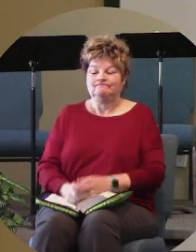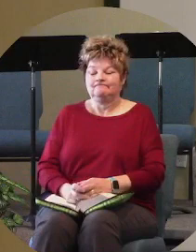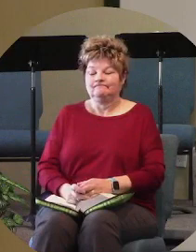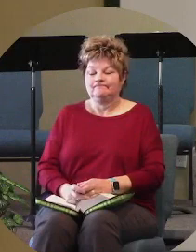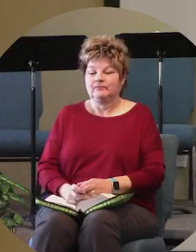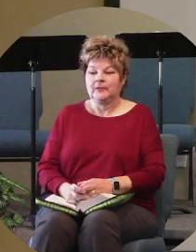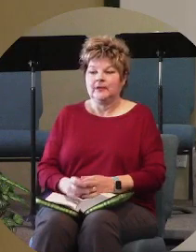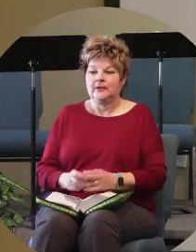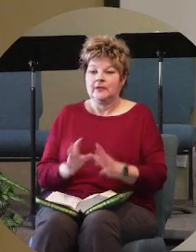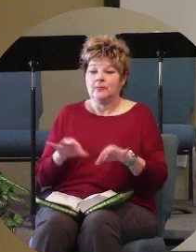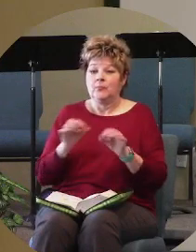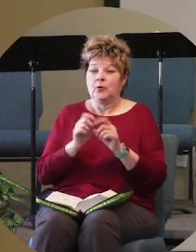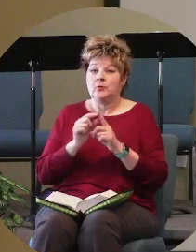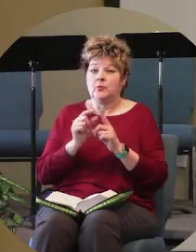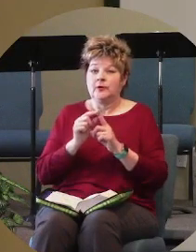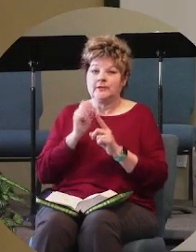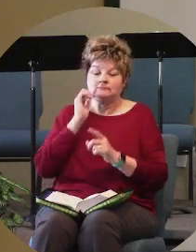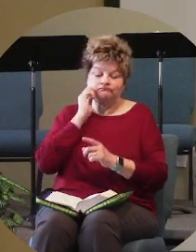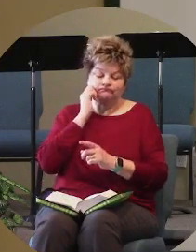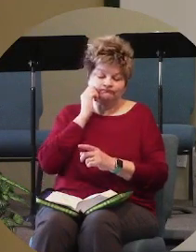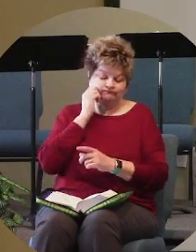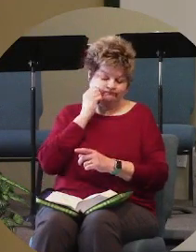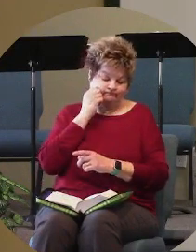The key word there would be ashamed.